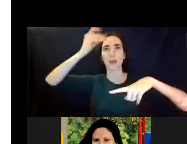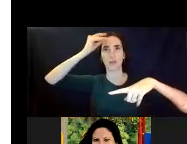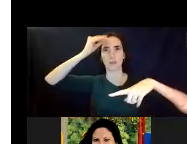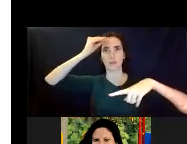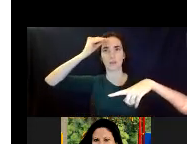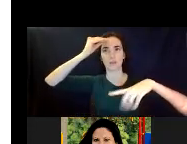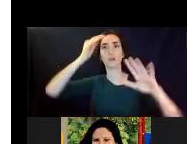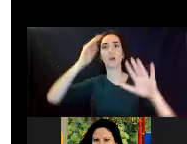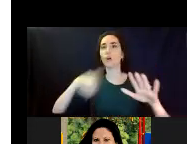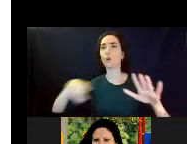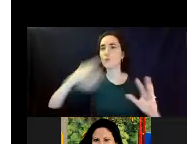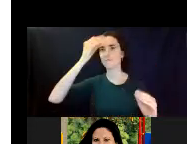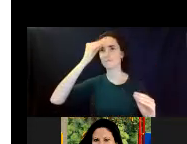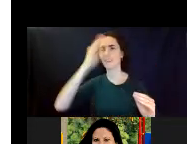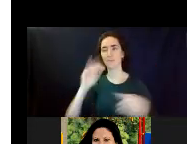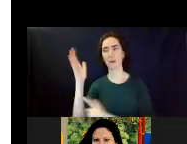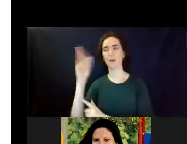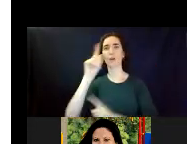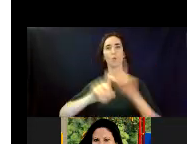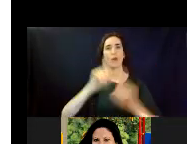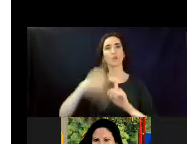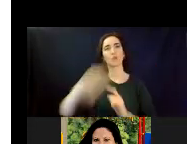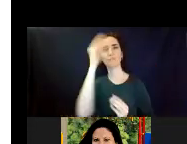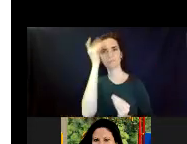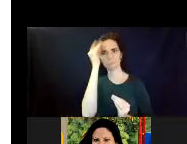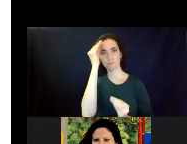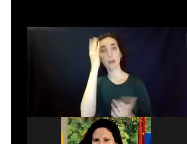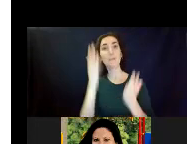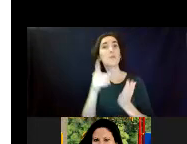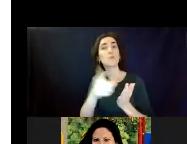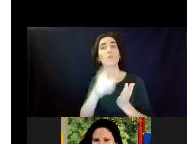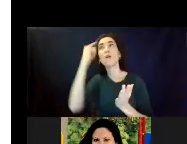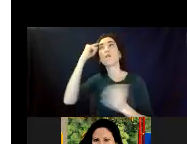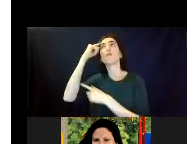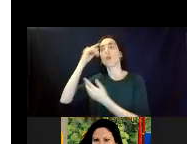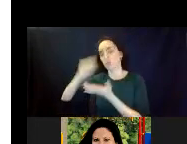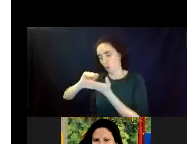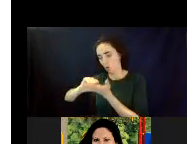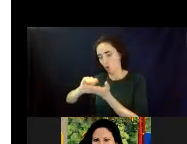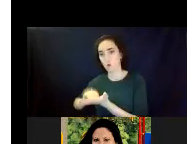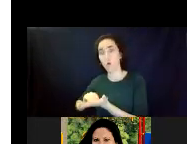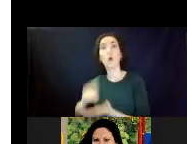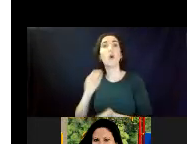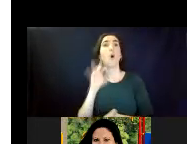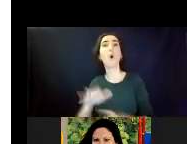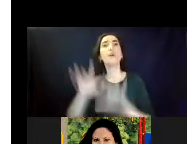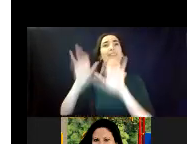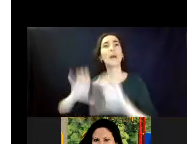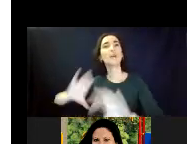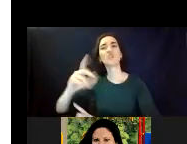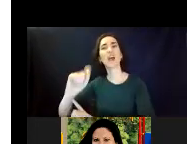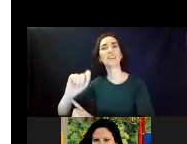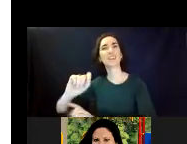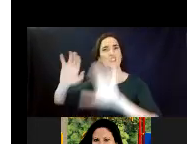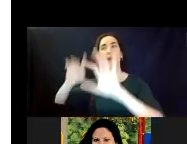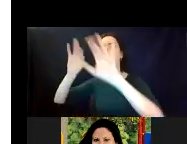really consider the question that is presented and maybe take some notes on your thoughts, or even better, put them in the chat box. I would love to